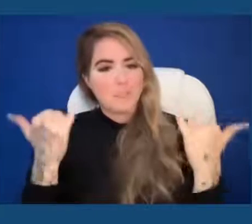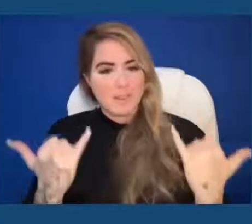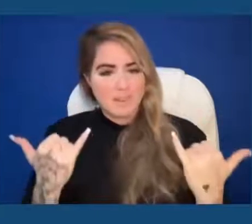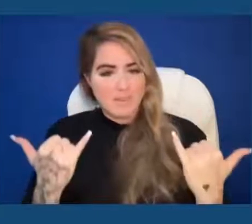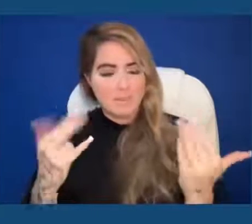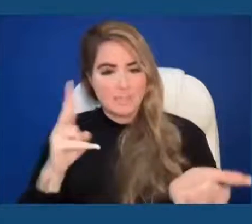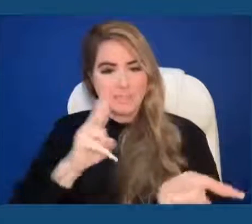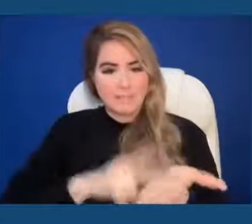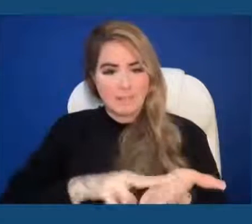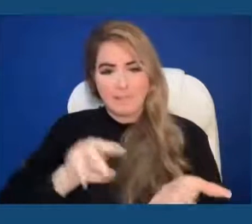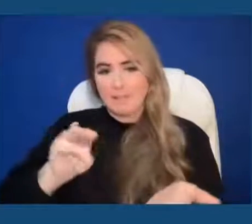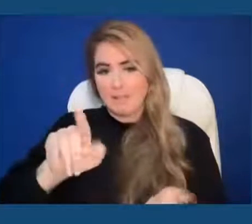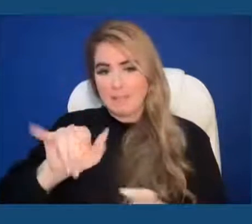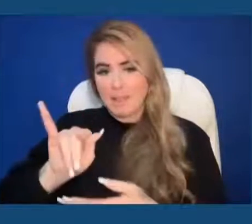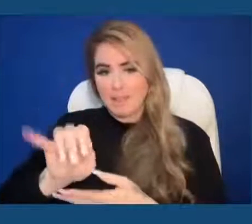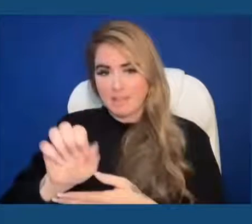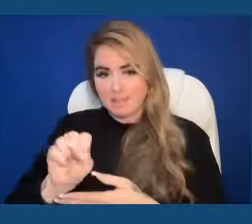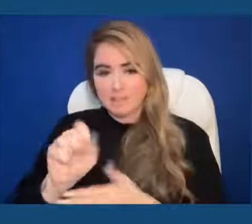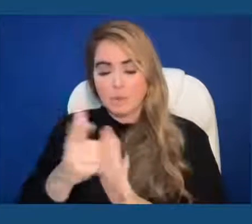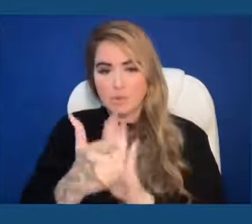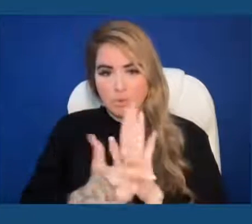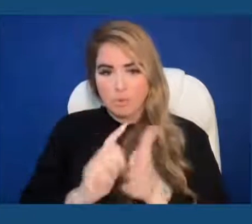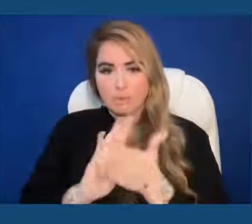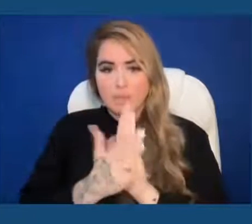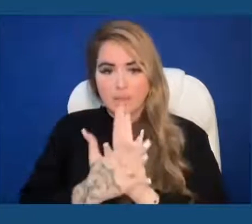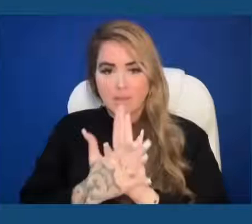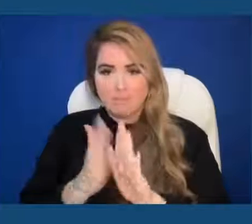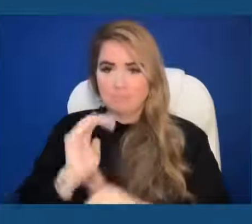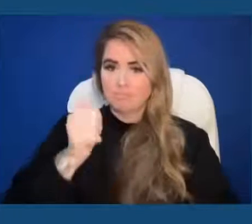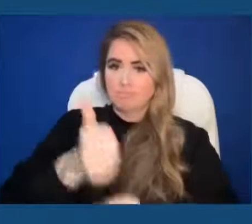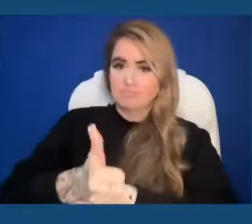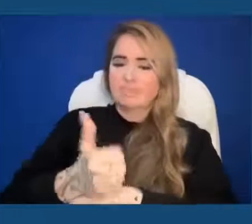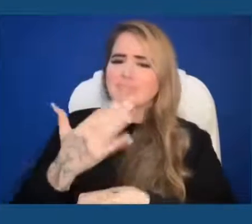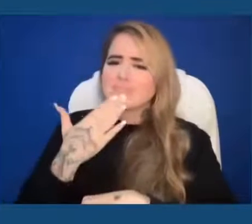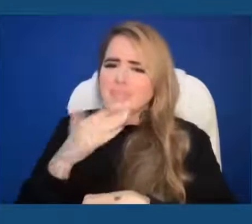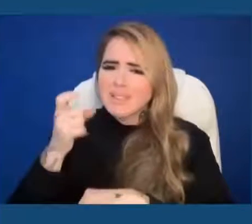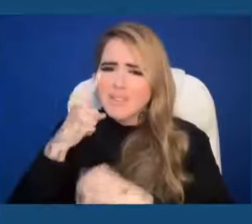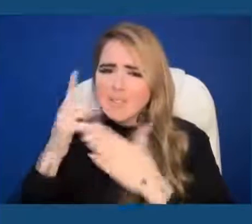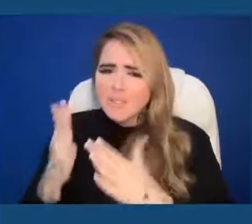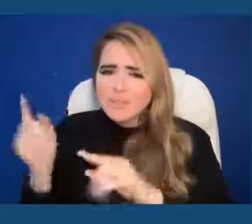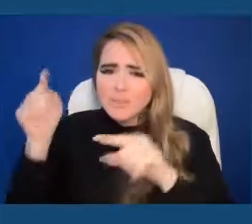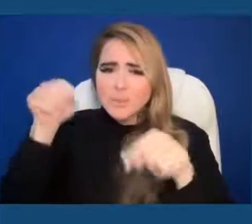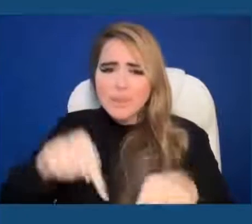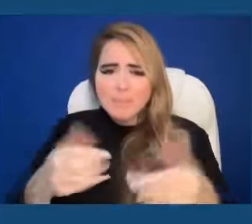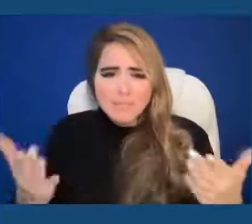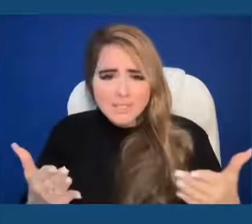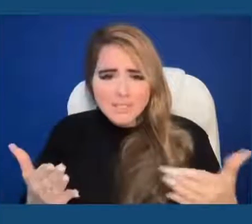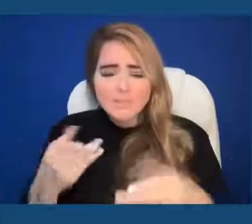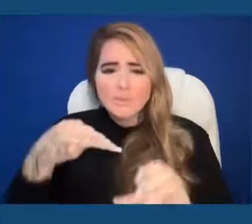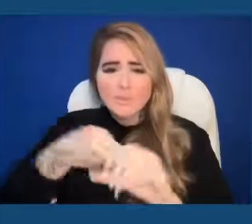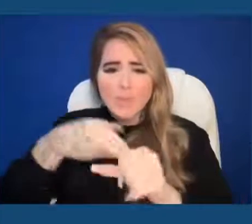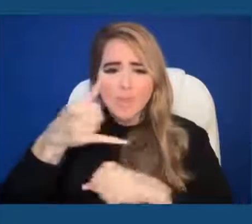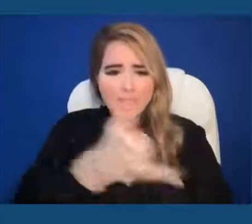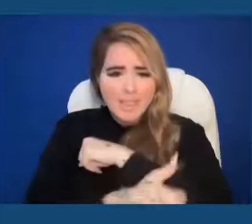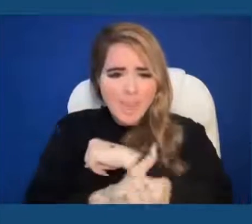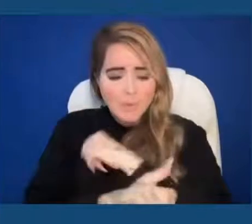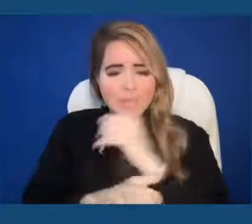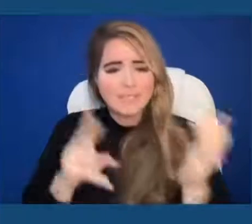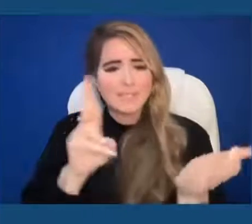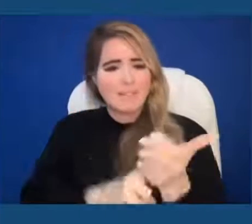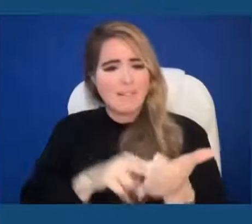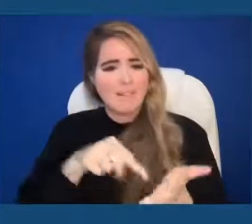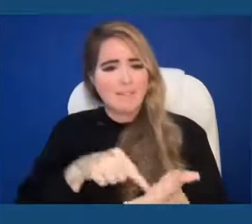effect. And thank you from the bottom of my heart, Governor, for coming here into our county and signing this bill, which means so much to all of